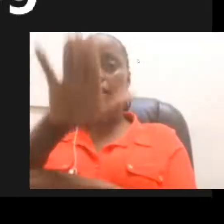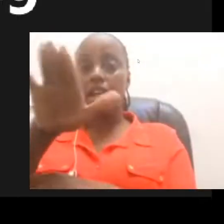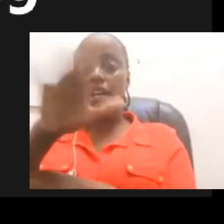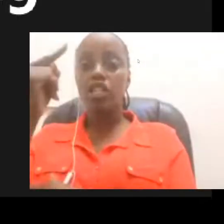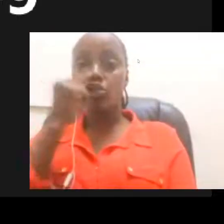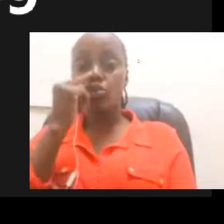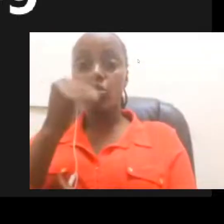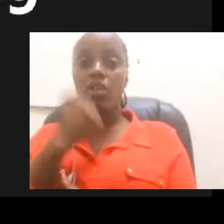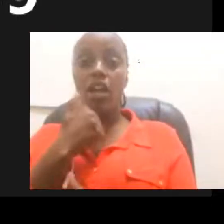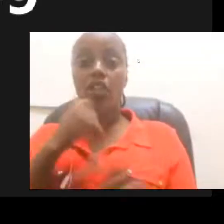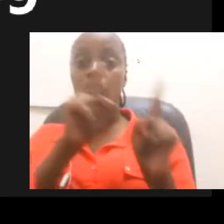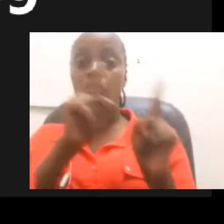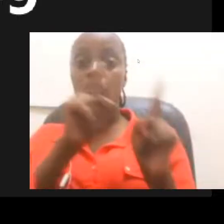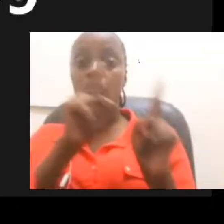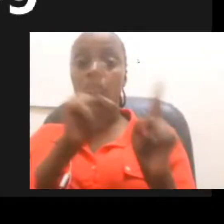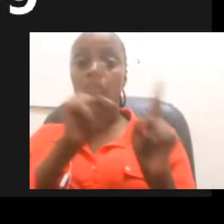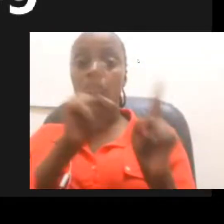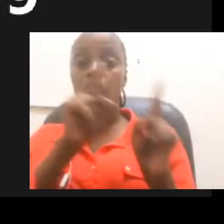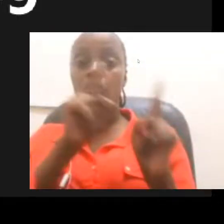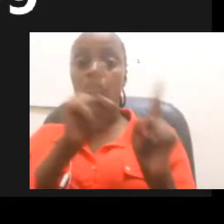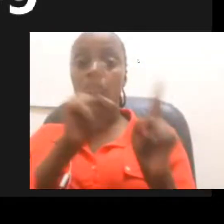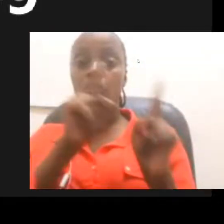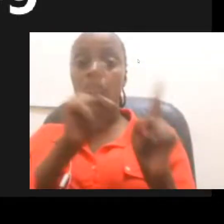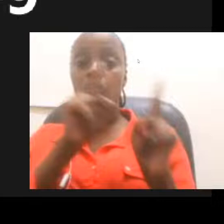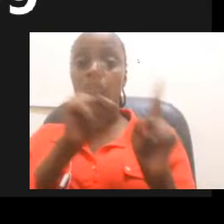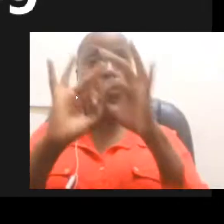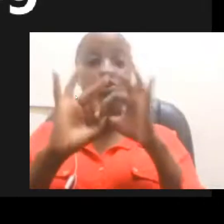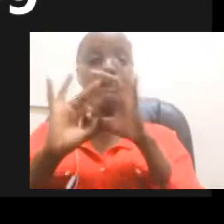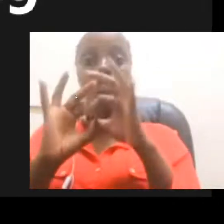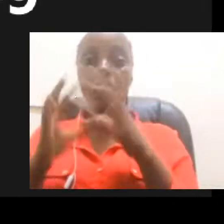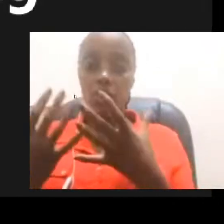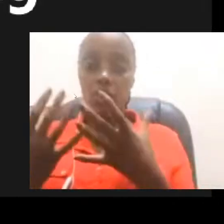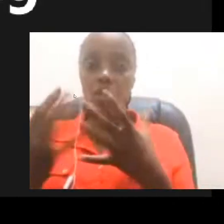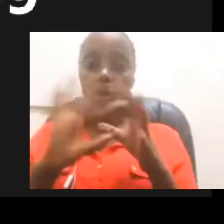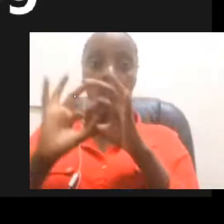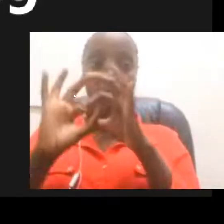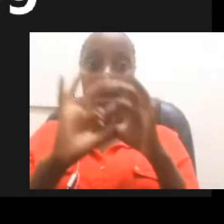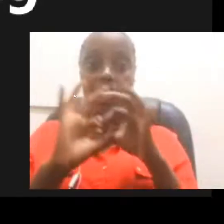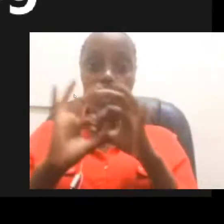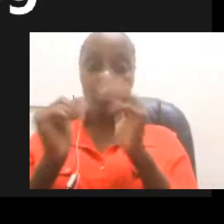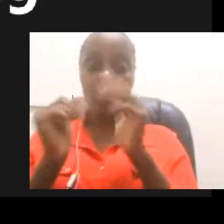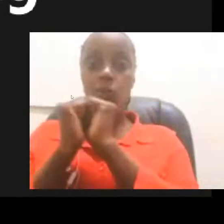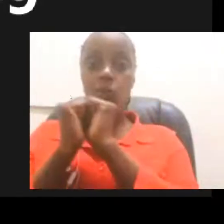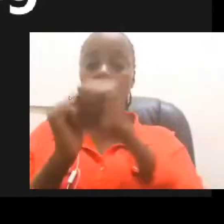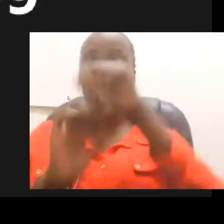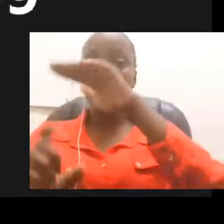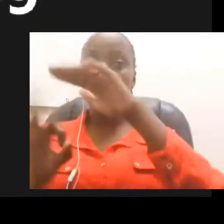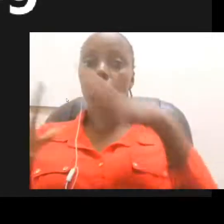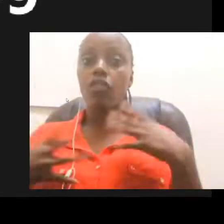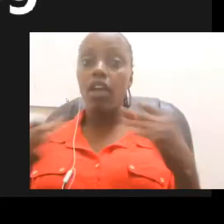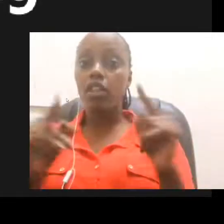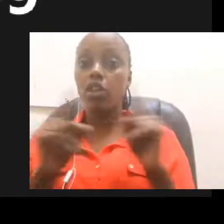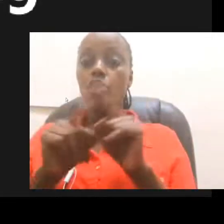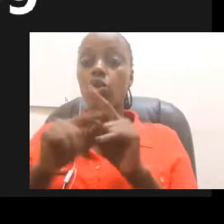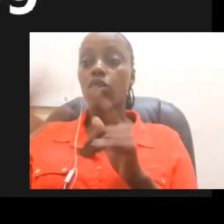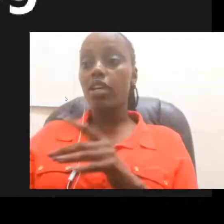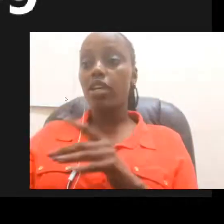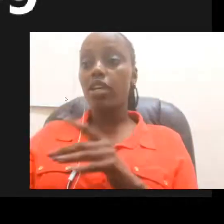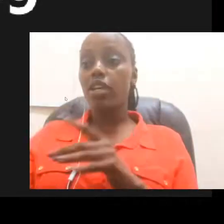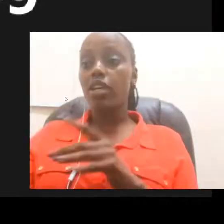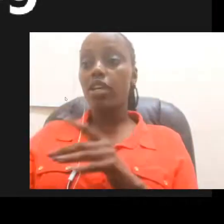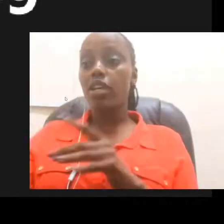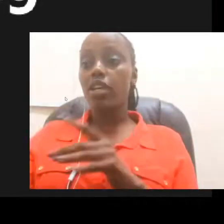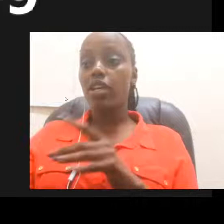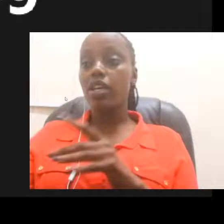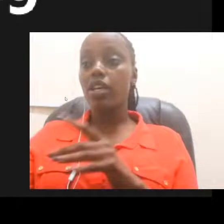also full coordination, cooperation with the Ministry of Health and civil society. Of interest and